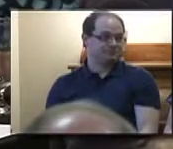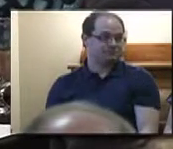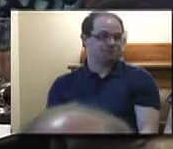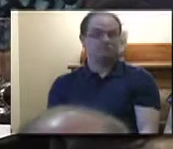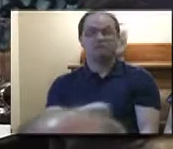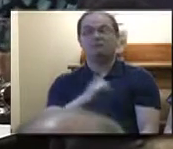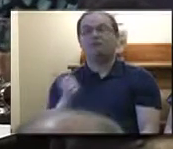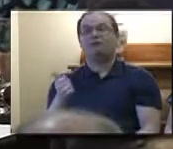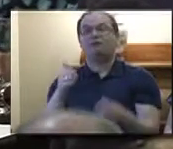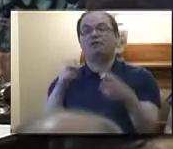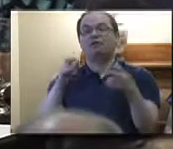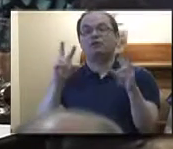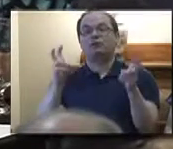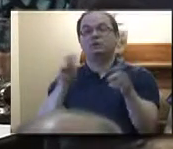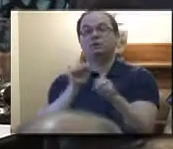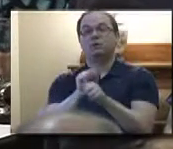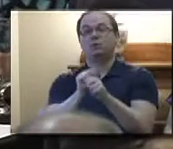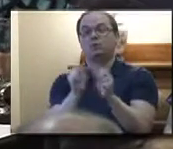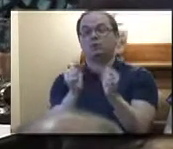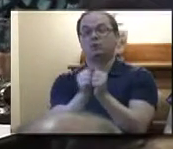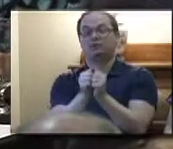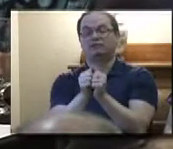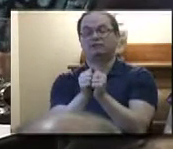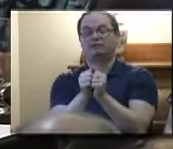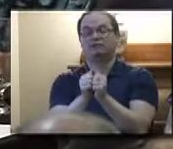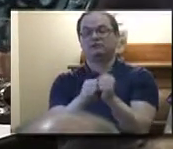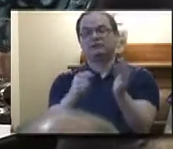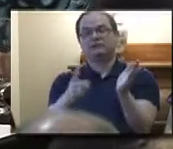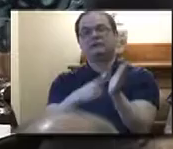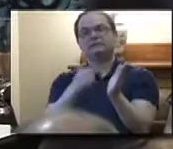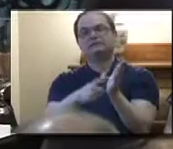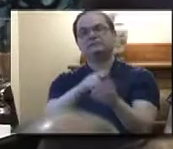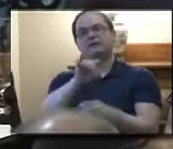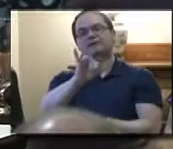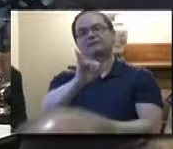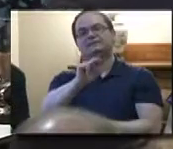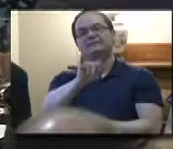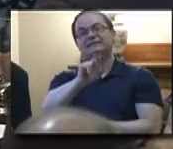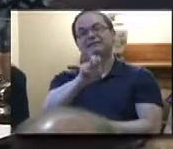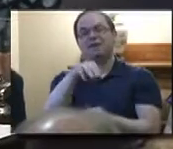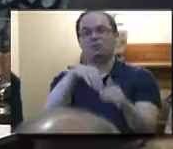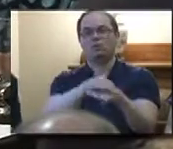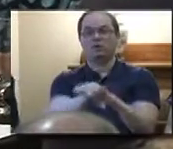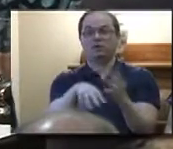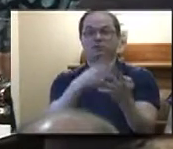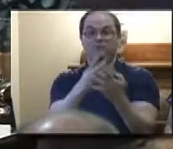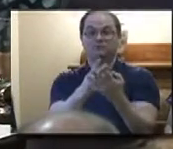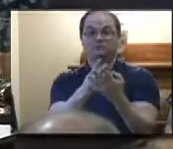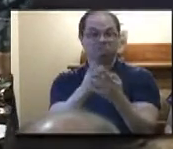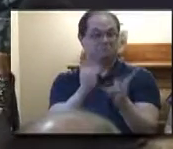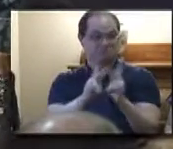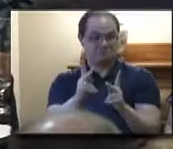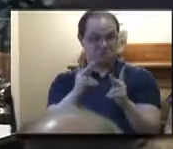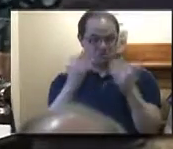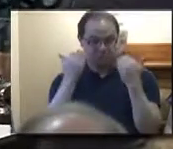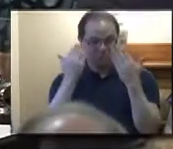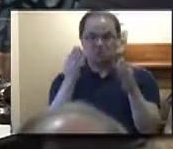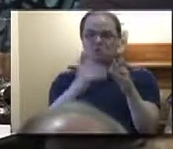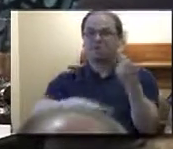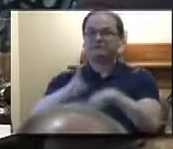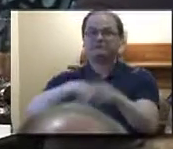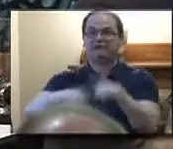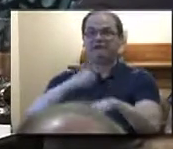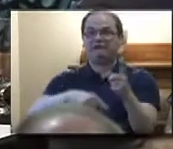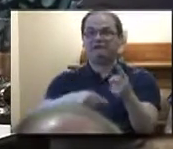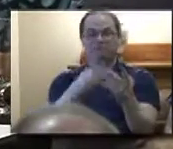Another issue that I work with is that sometimes an inmate will get into prison and nobody knows sign language, and